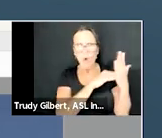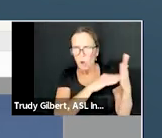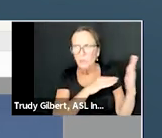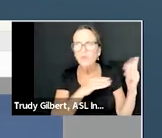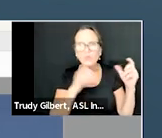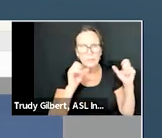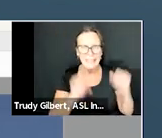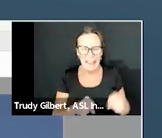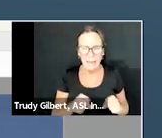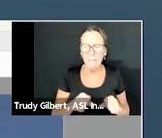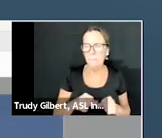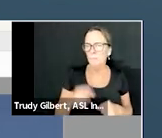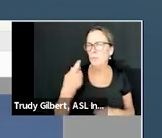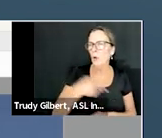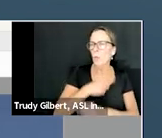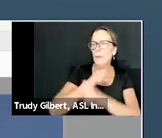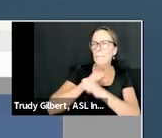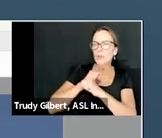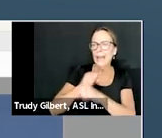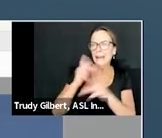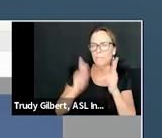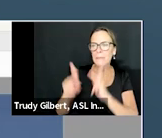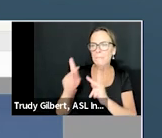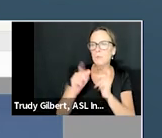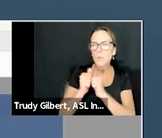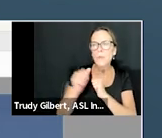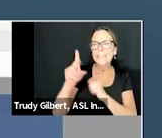We protect people with disabilities by